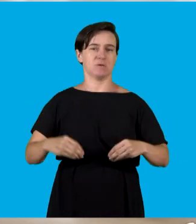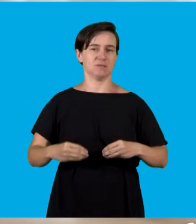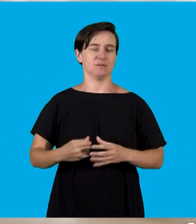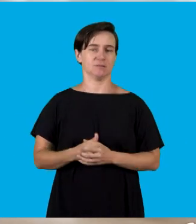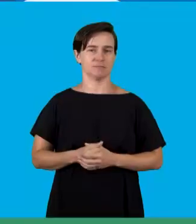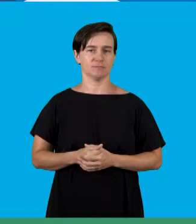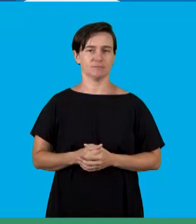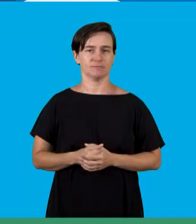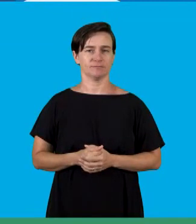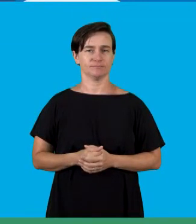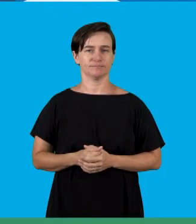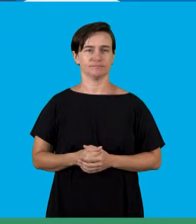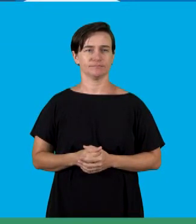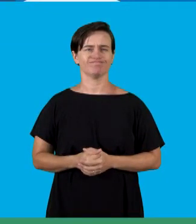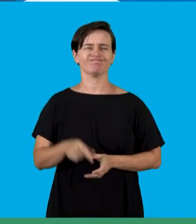business.